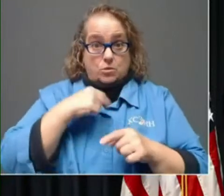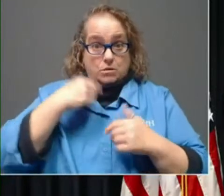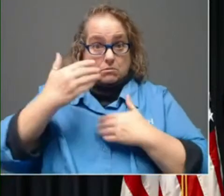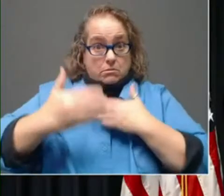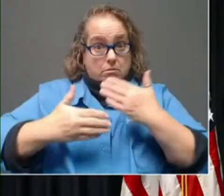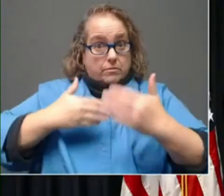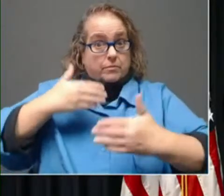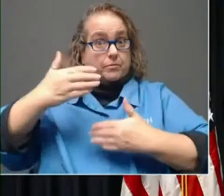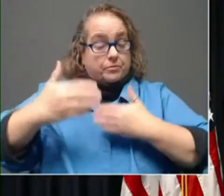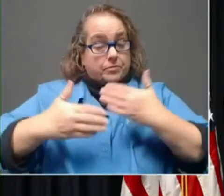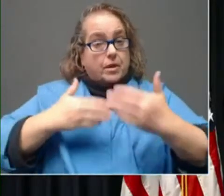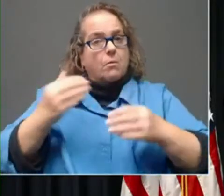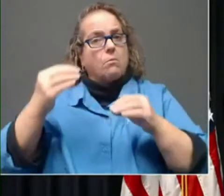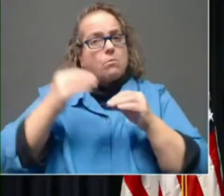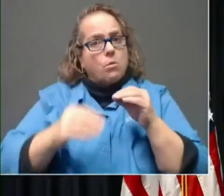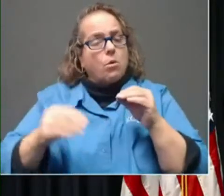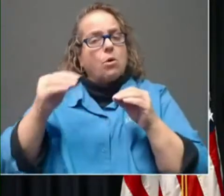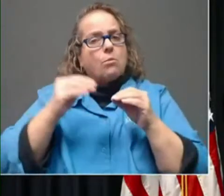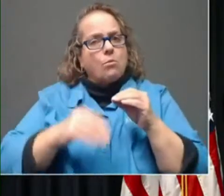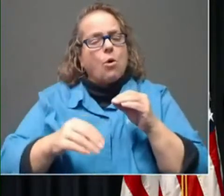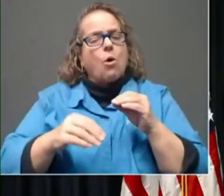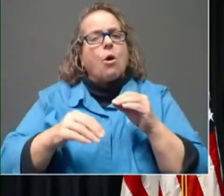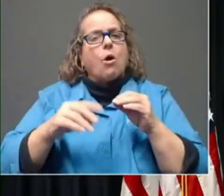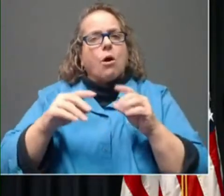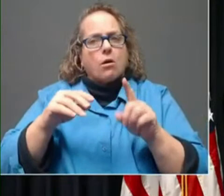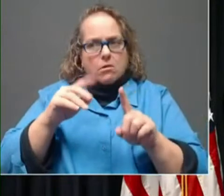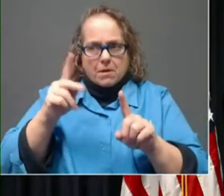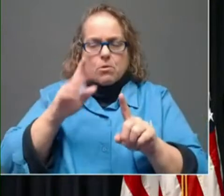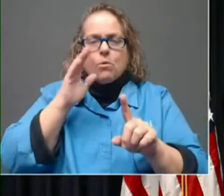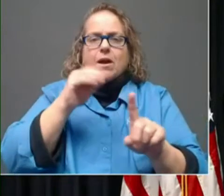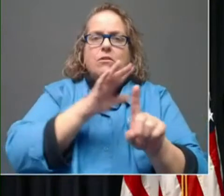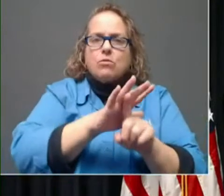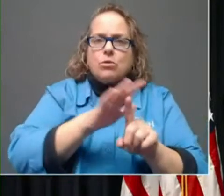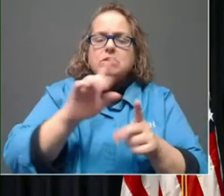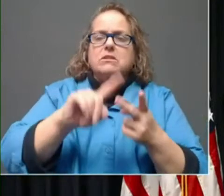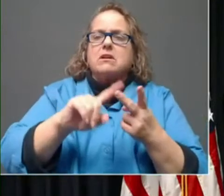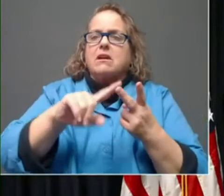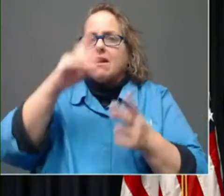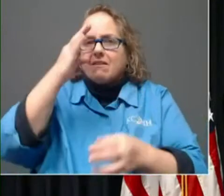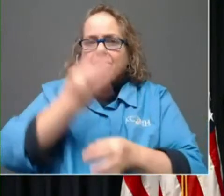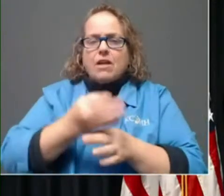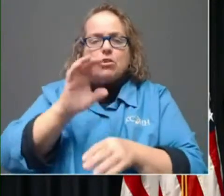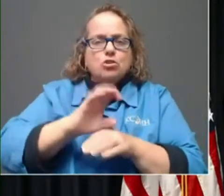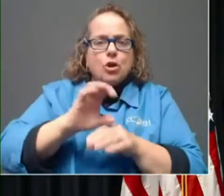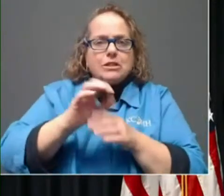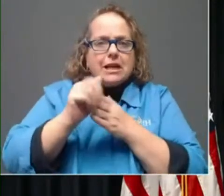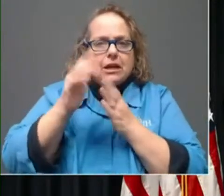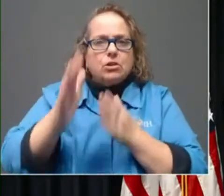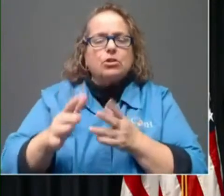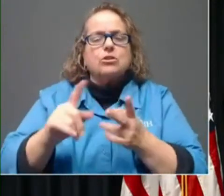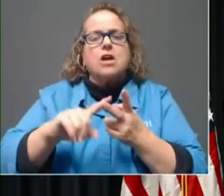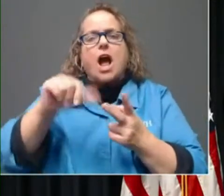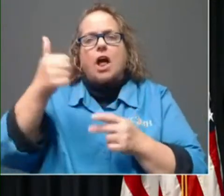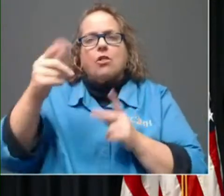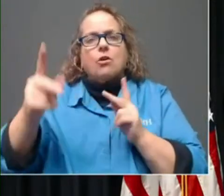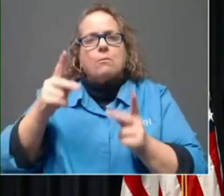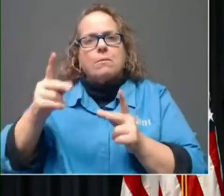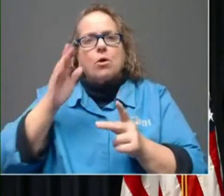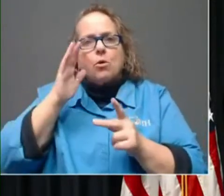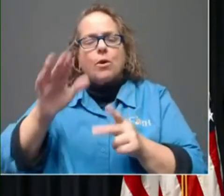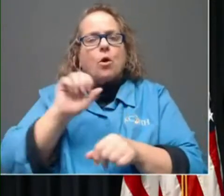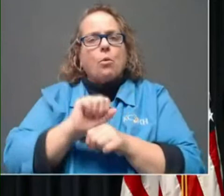is more influencers, faith leaders, and others stepping out and working with us. I think, Al, you once told me